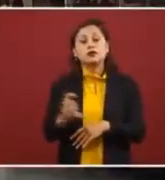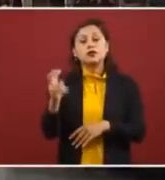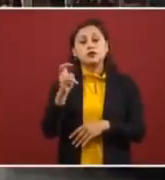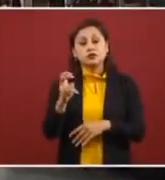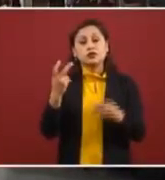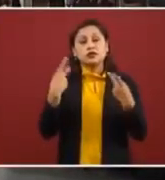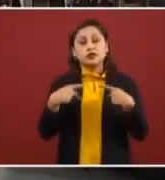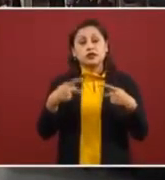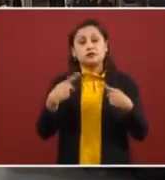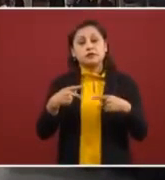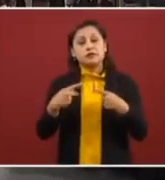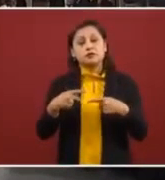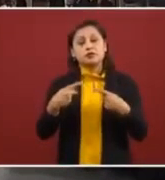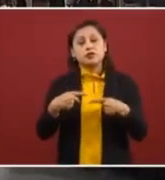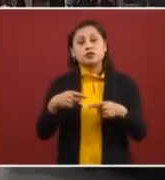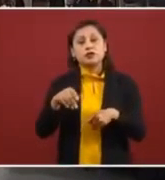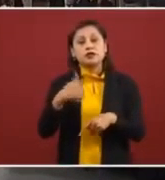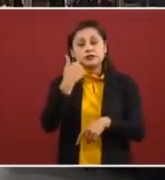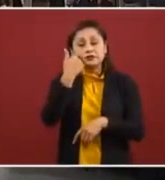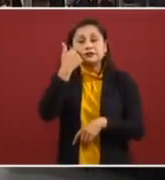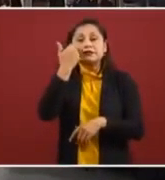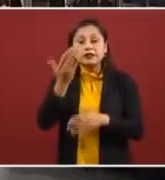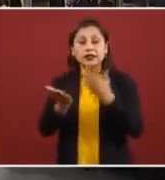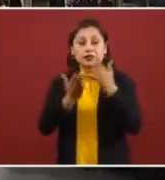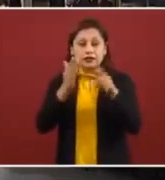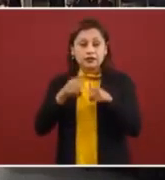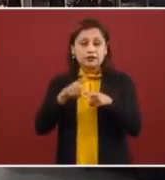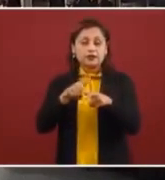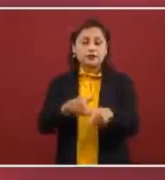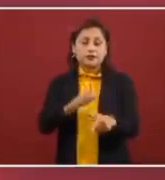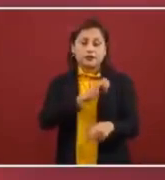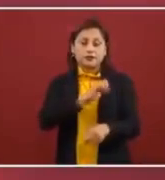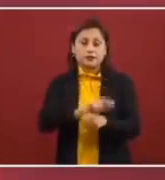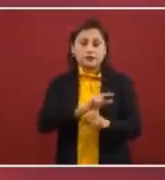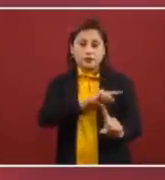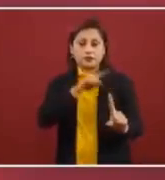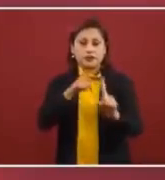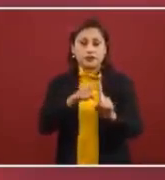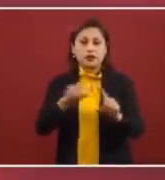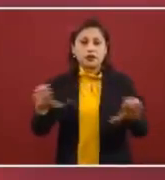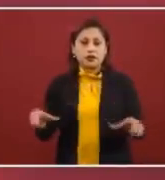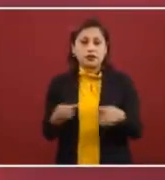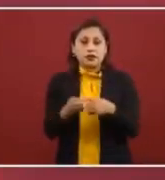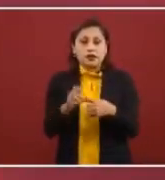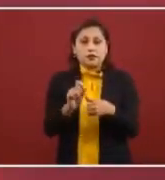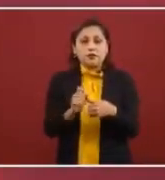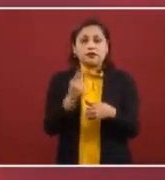44,000 that are have applications. 21% was